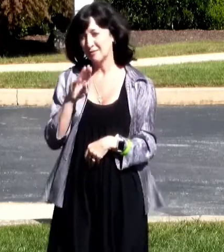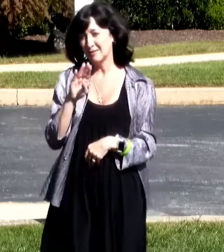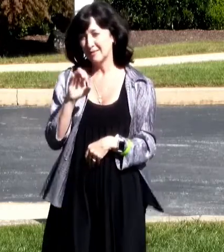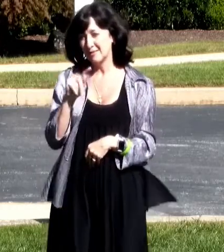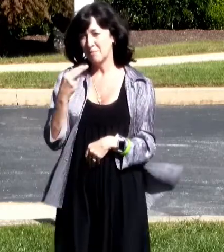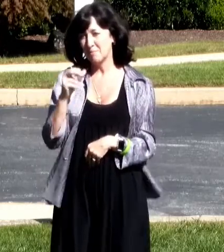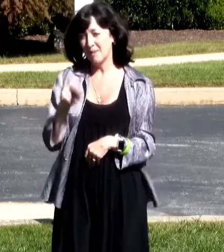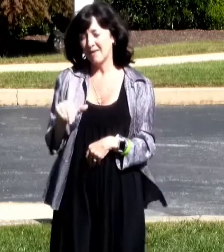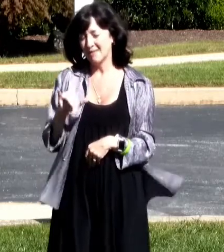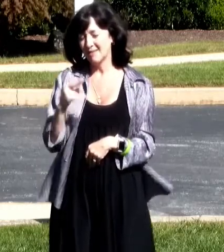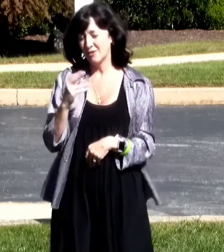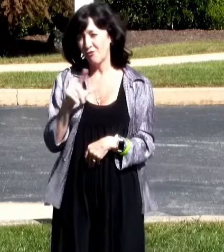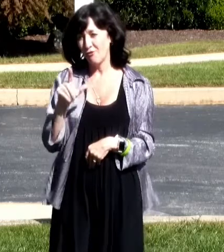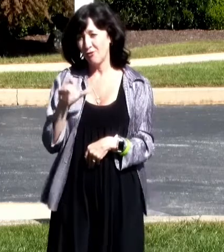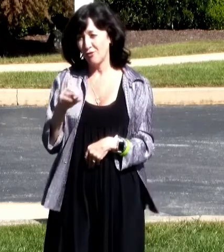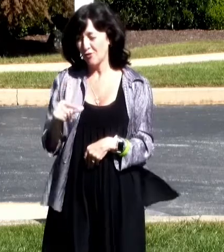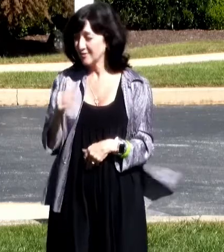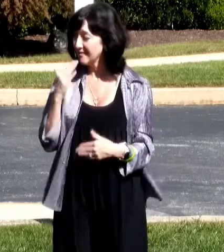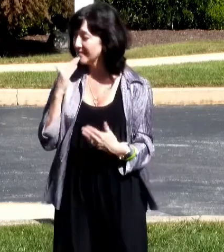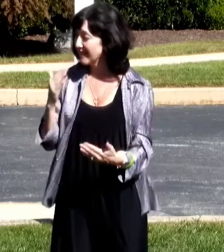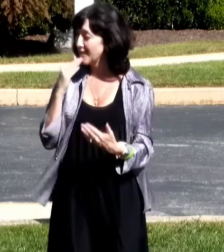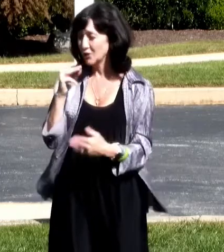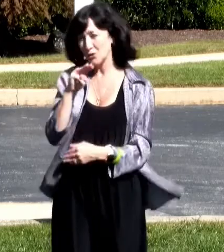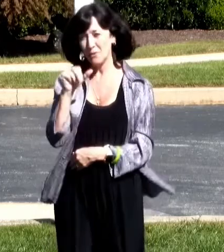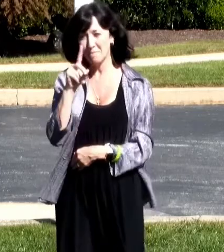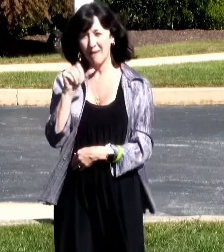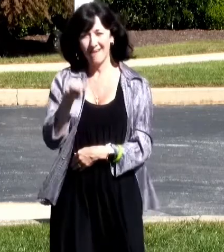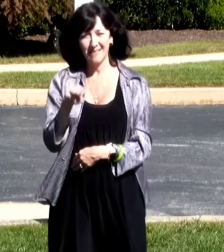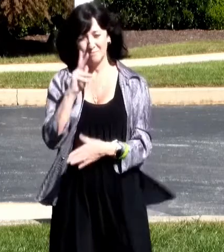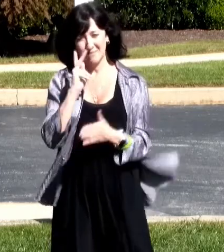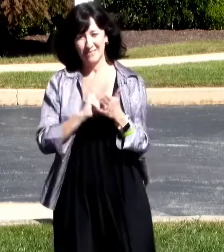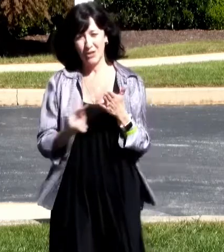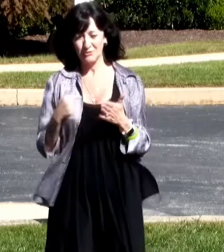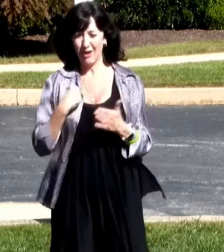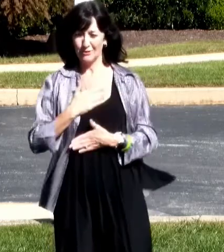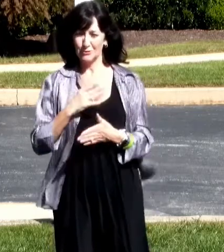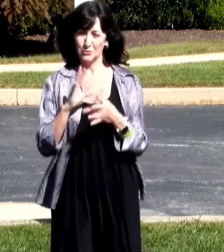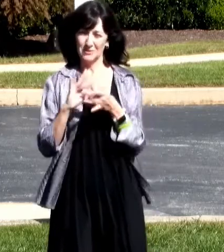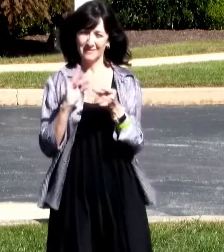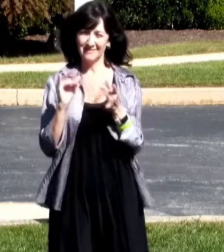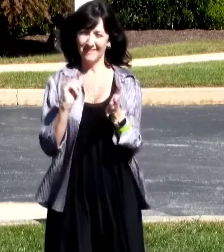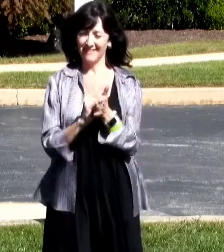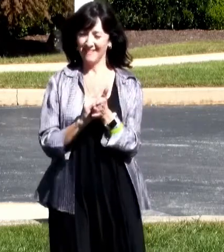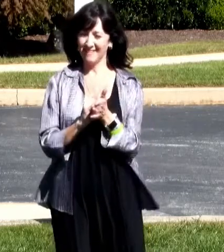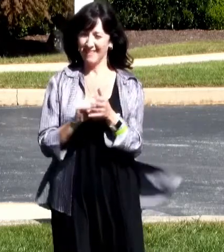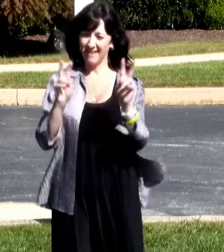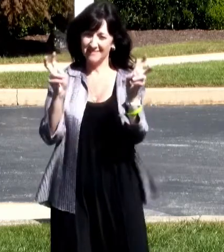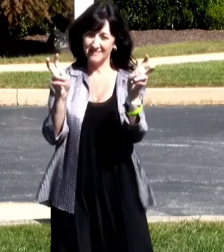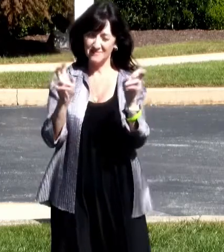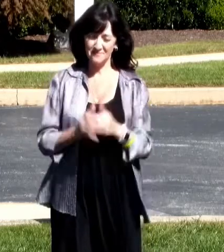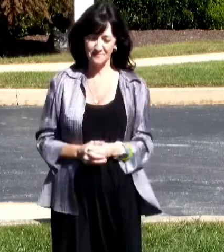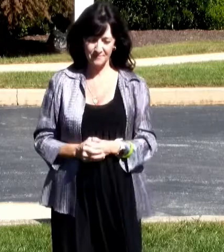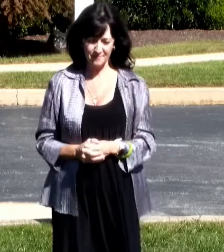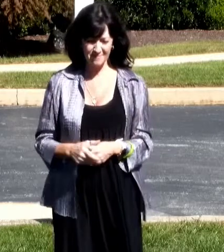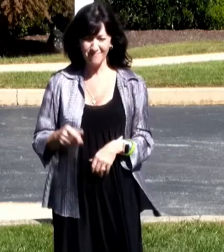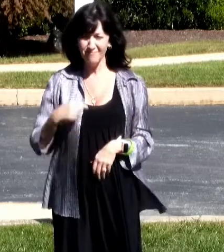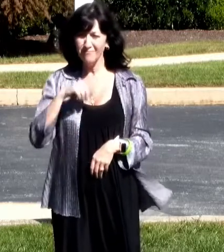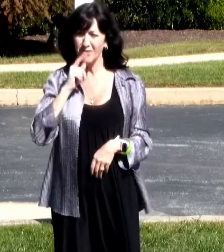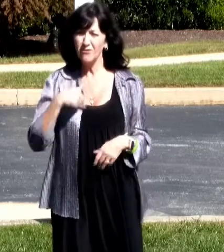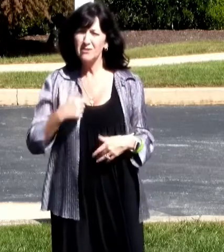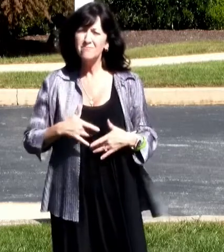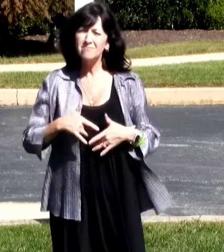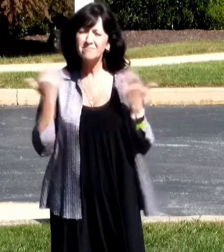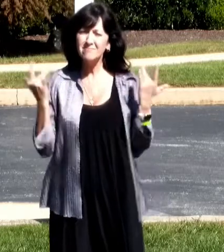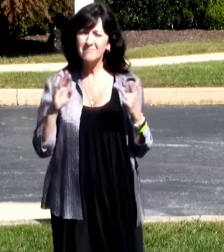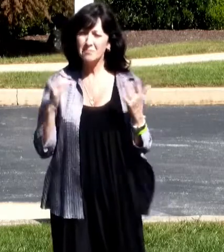Thank you, Madam Secretary. Joy saying that. I really am delighted to be here. When I look to our Secretary